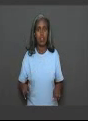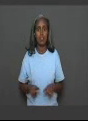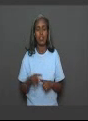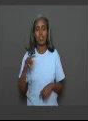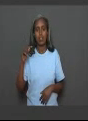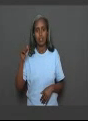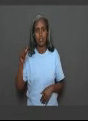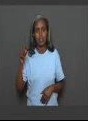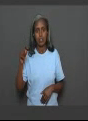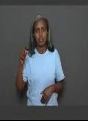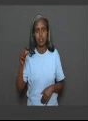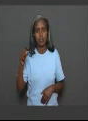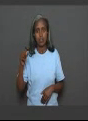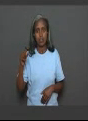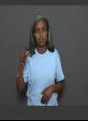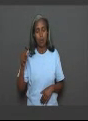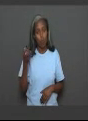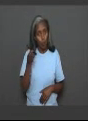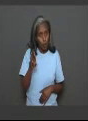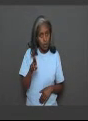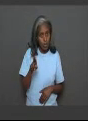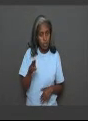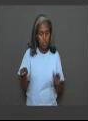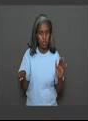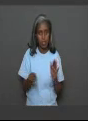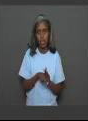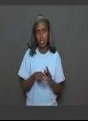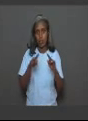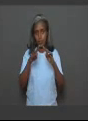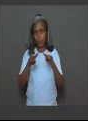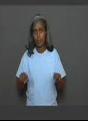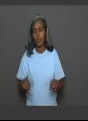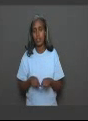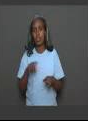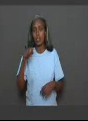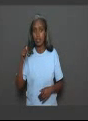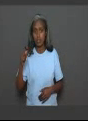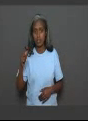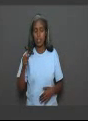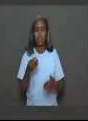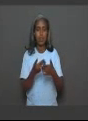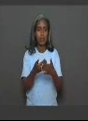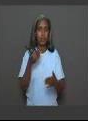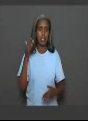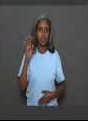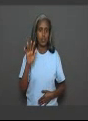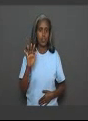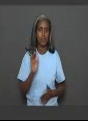over delta t, or negative delta